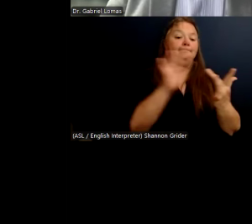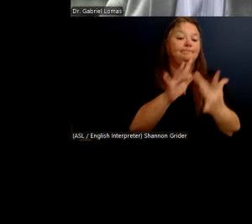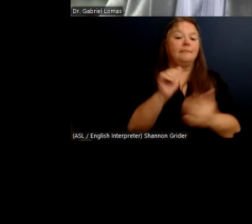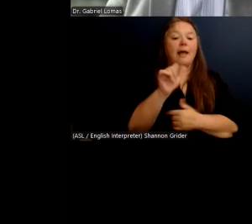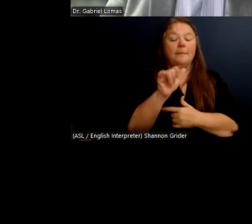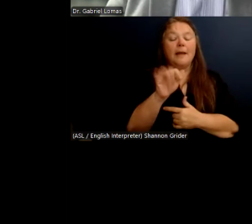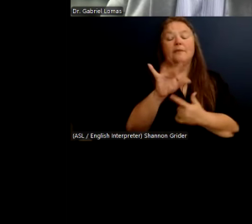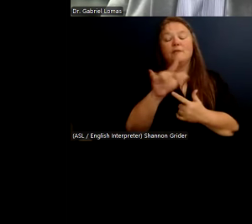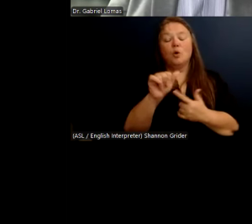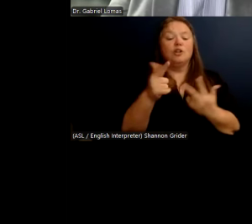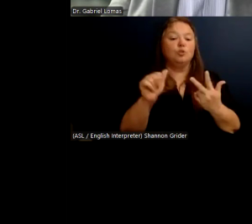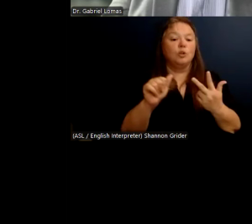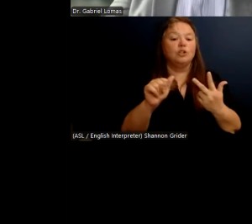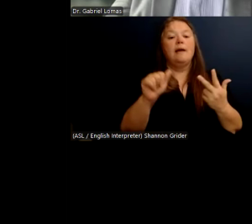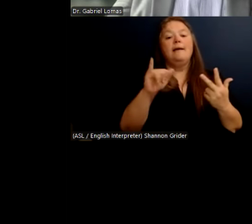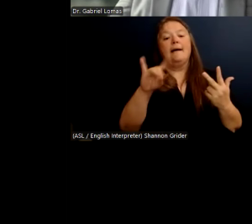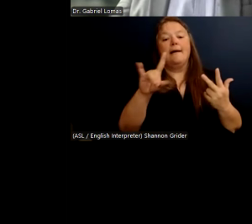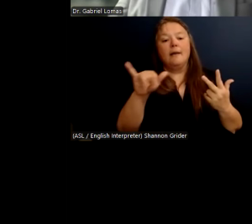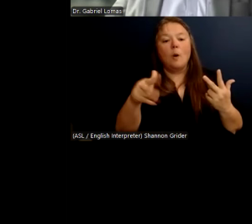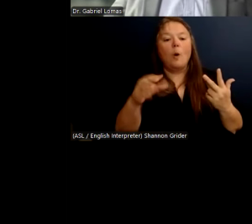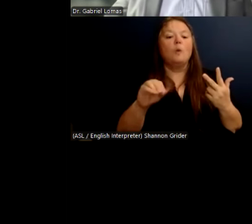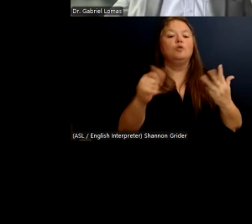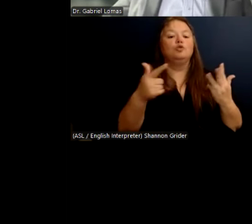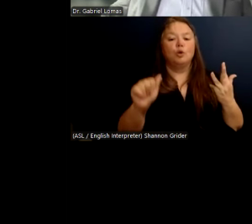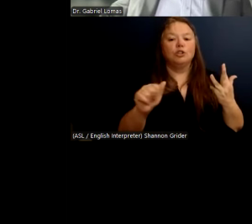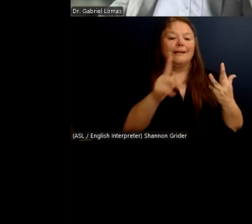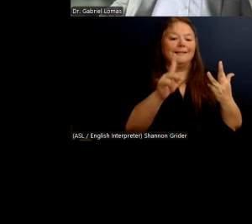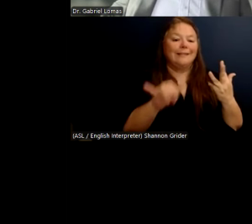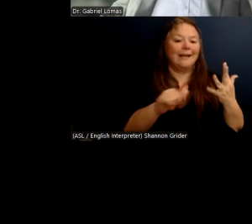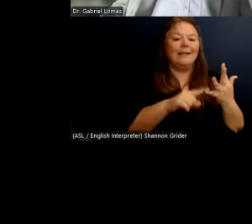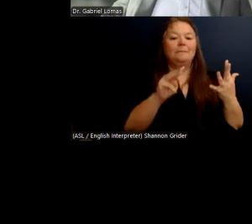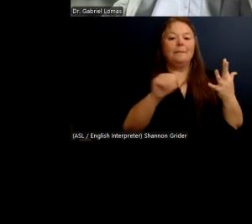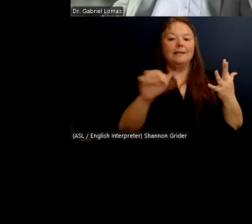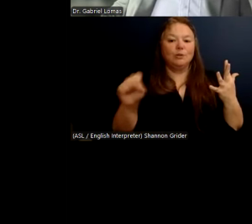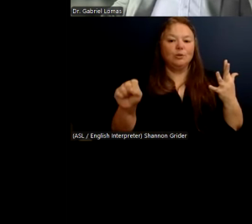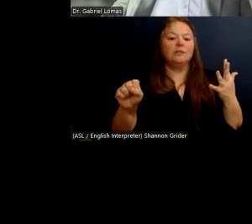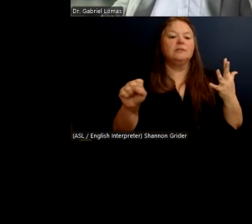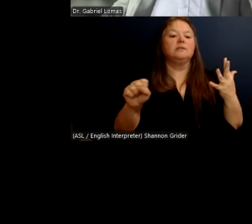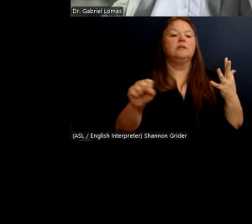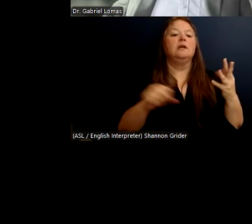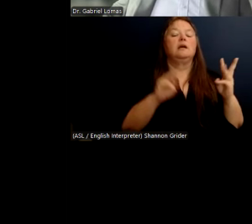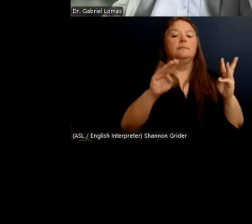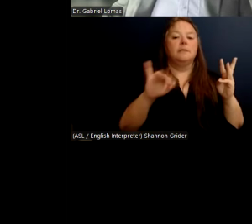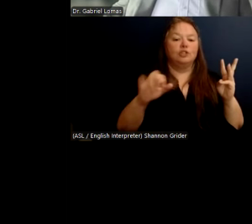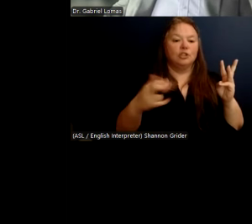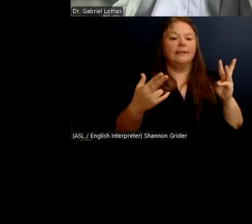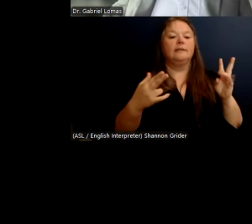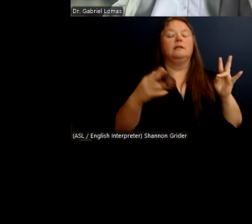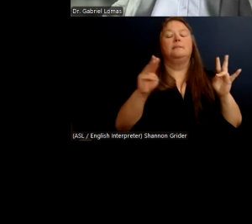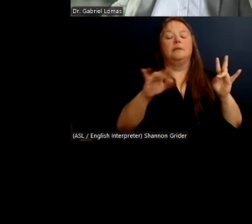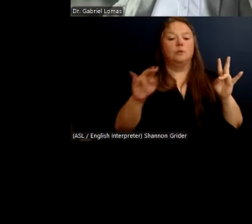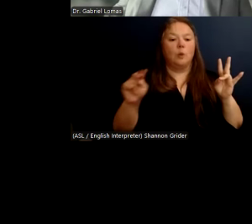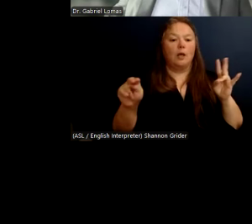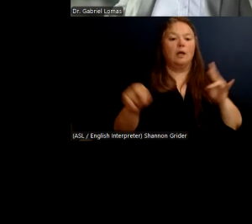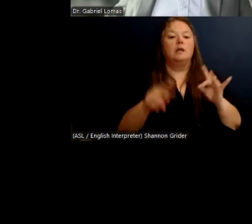Florida, Georgia, Idaho, Kentucky, and this was a few years ago, would have talked to Michelle, Massachusetts, Michigan,